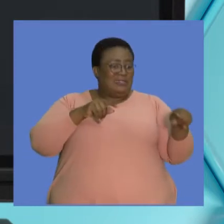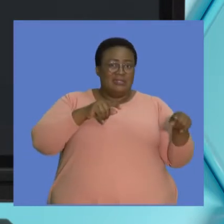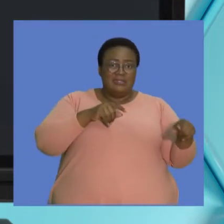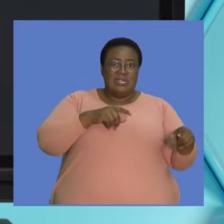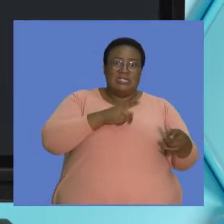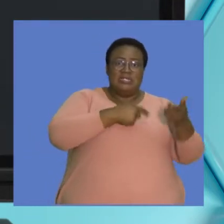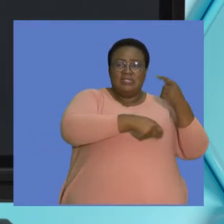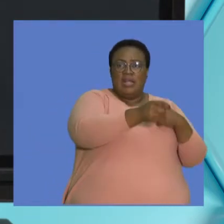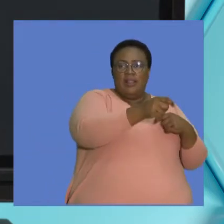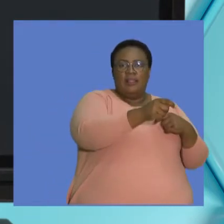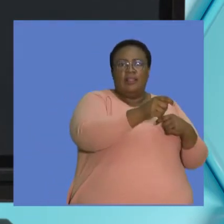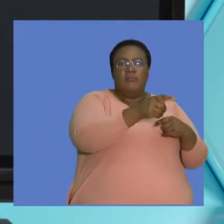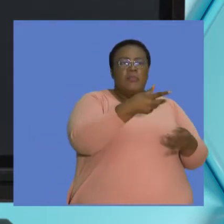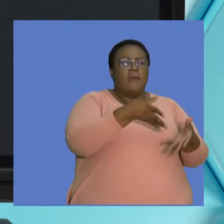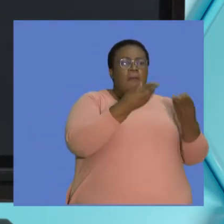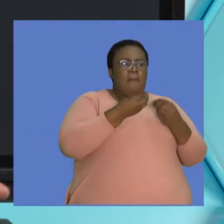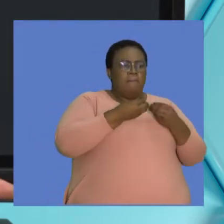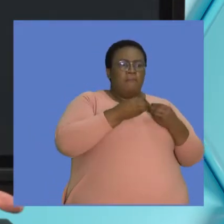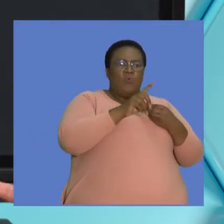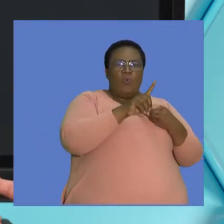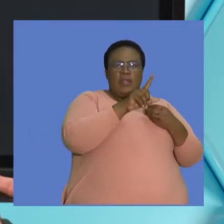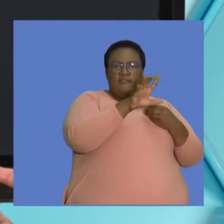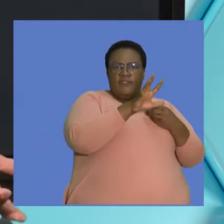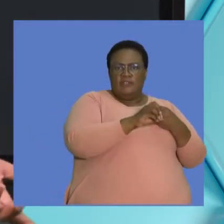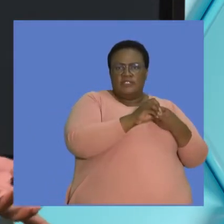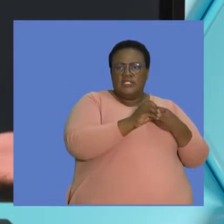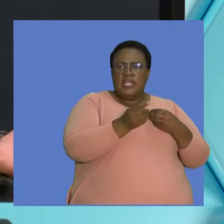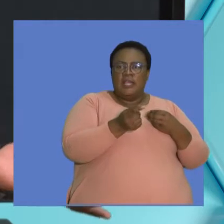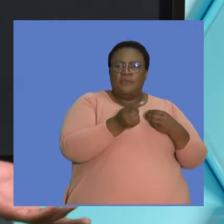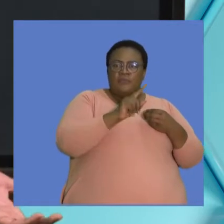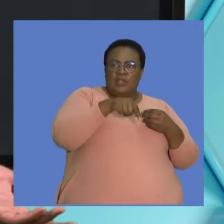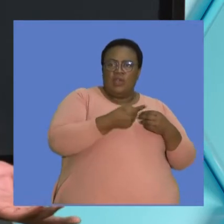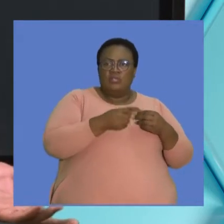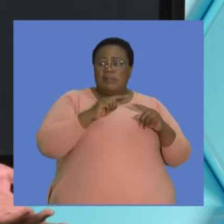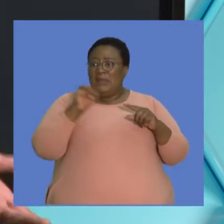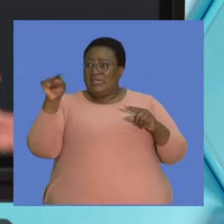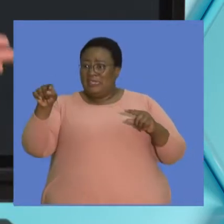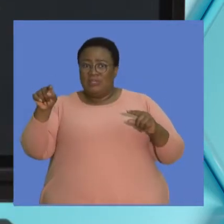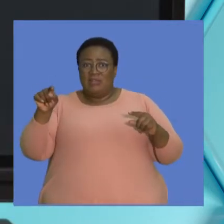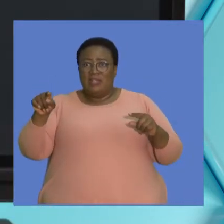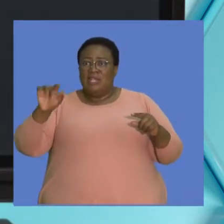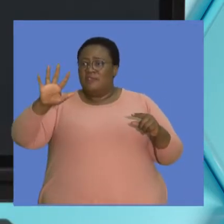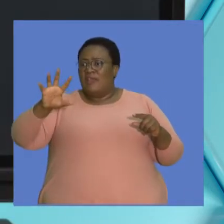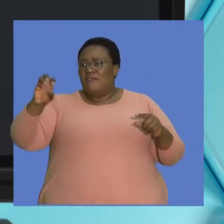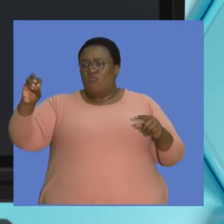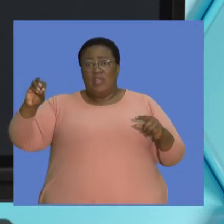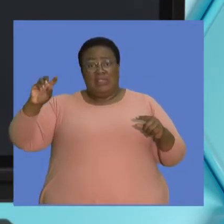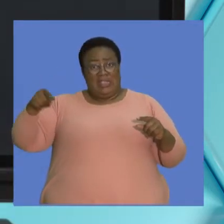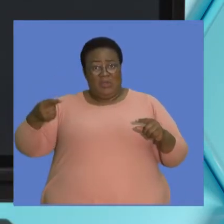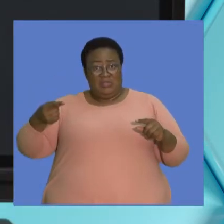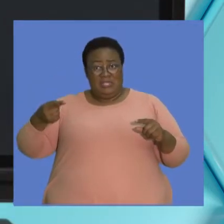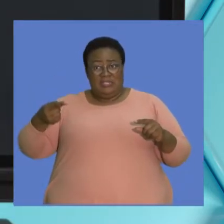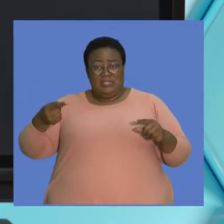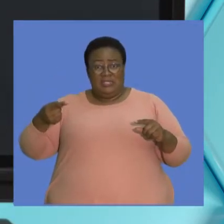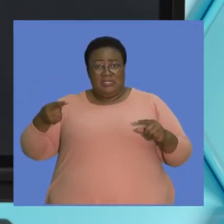and I get maybe, let's say, 150,000, and the one that I want to buy is now 500,000, there's a big gap between